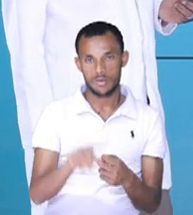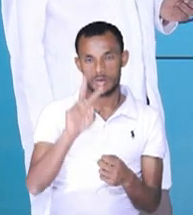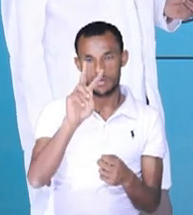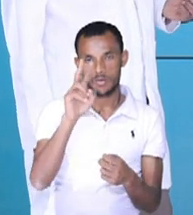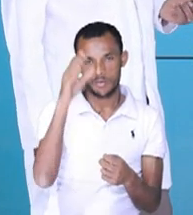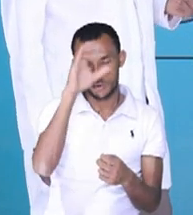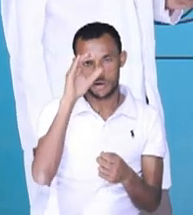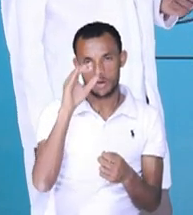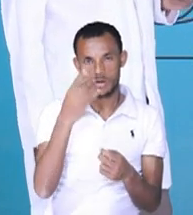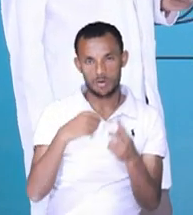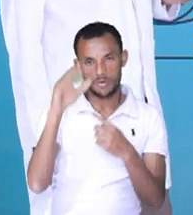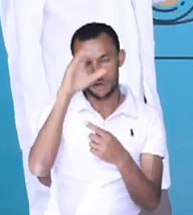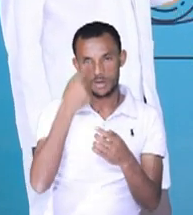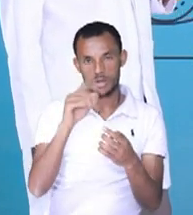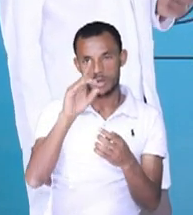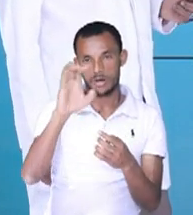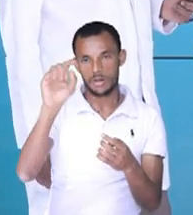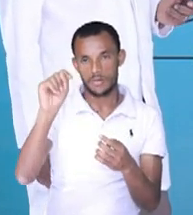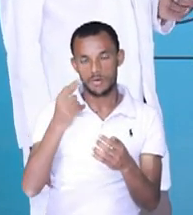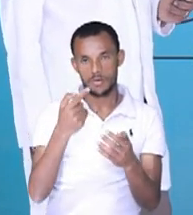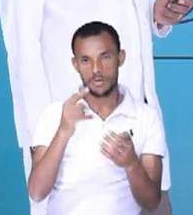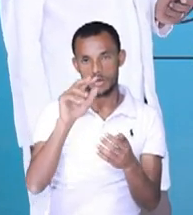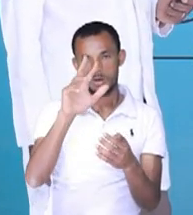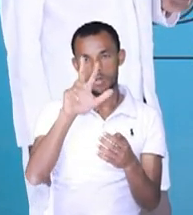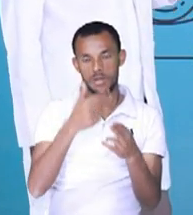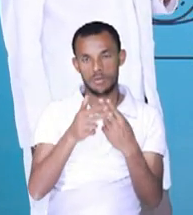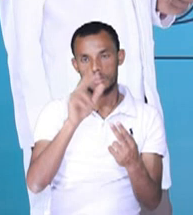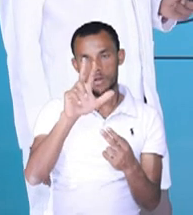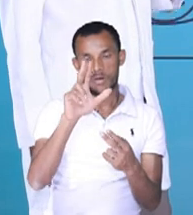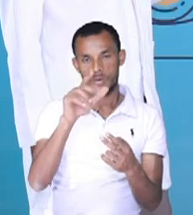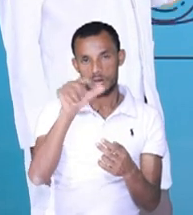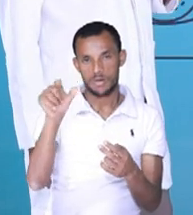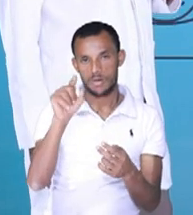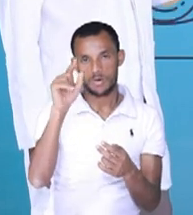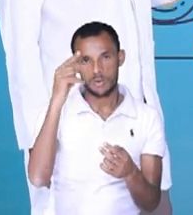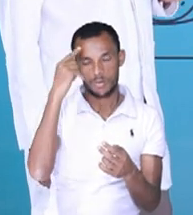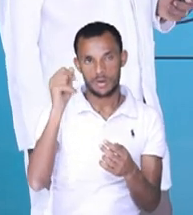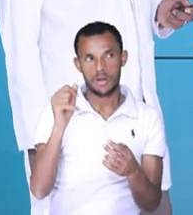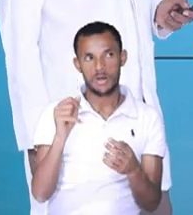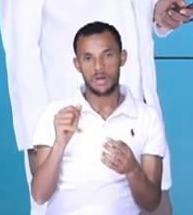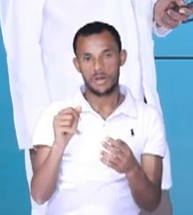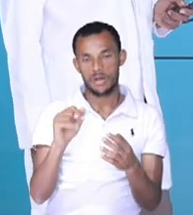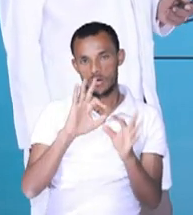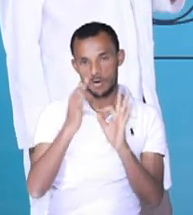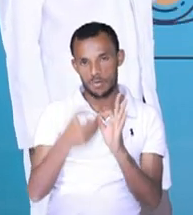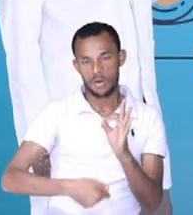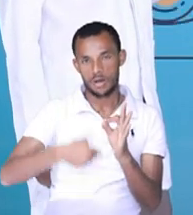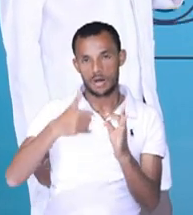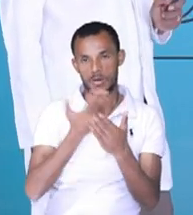To find the determinant of a 3 by 3 matrix, we have to remember definition of minor elements